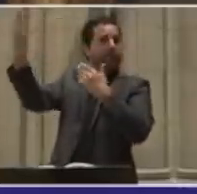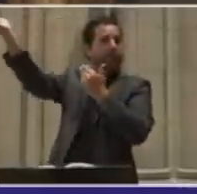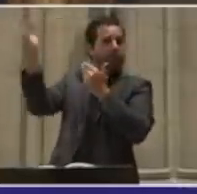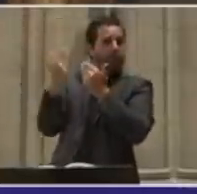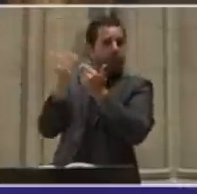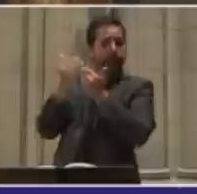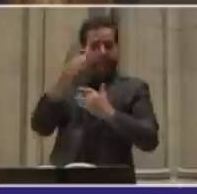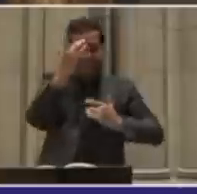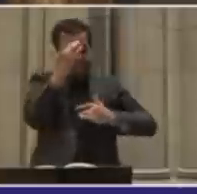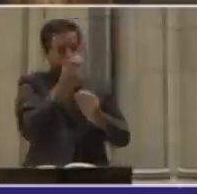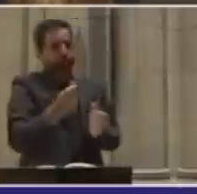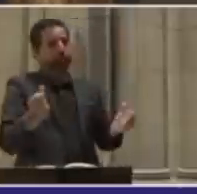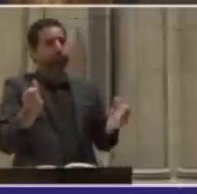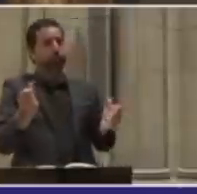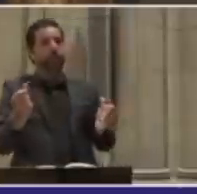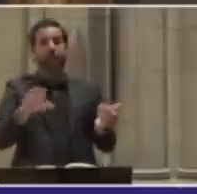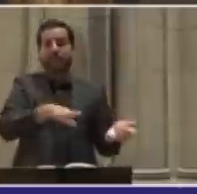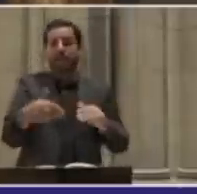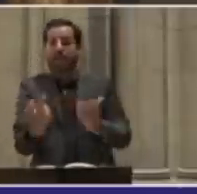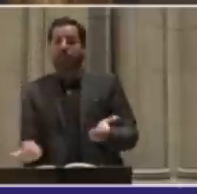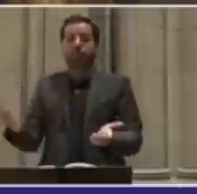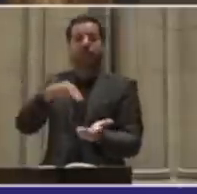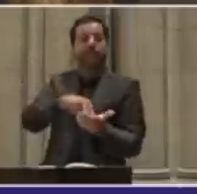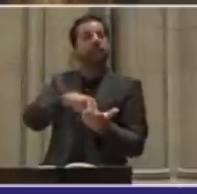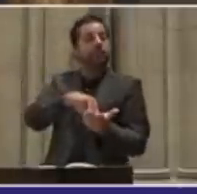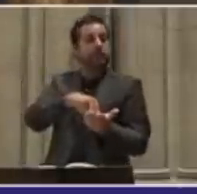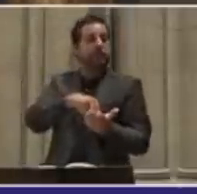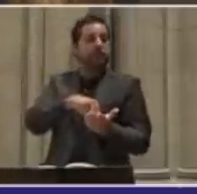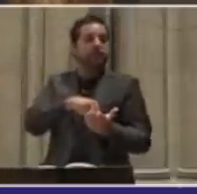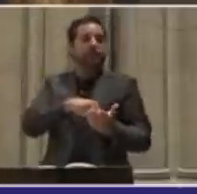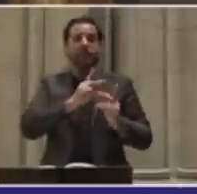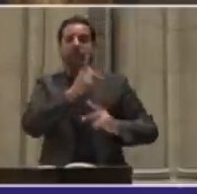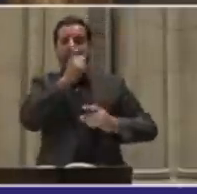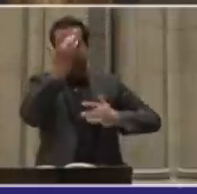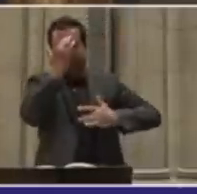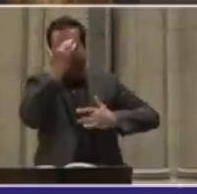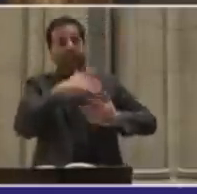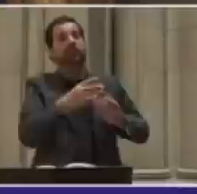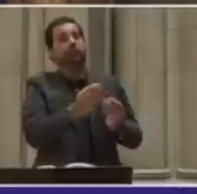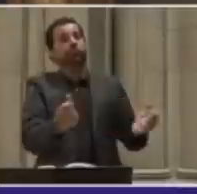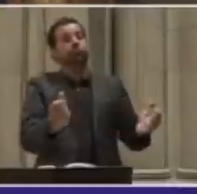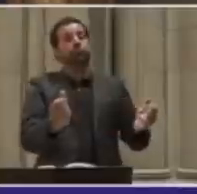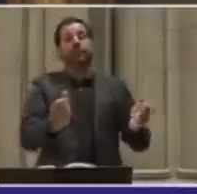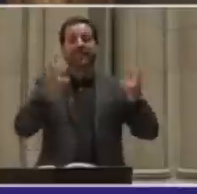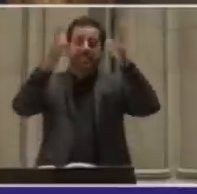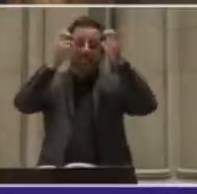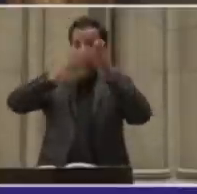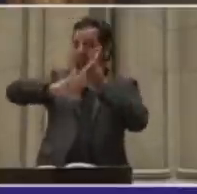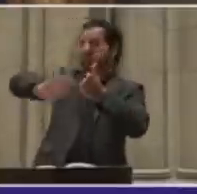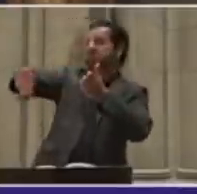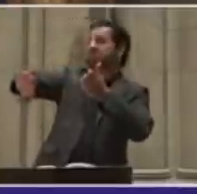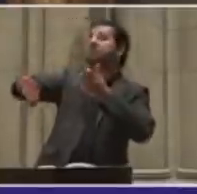Cure the sick, raise the dead, cleanse the lepers, cast out demons. You